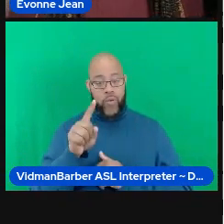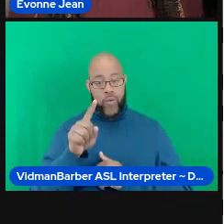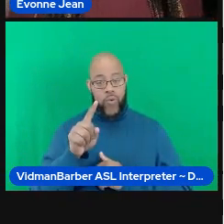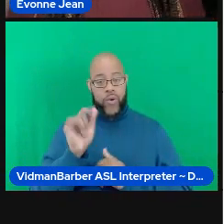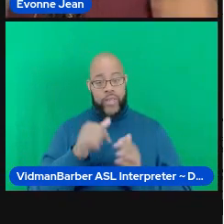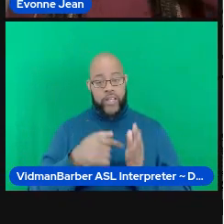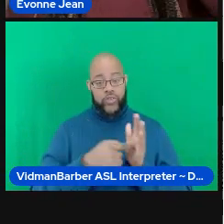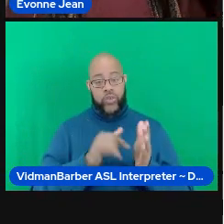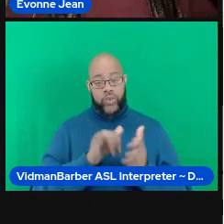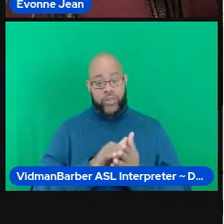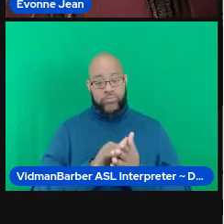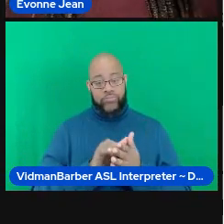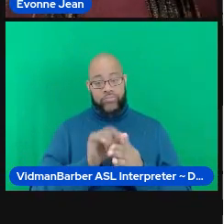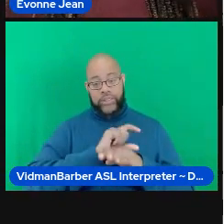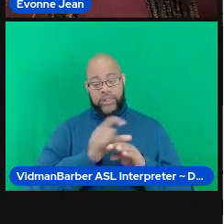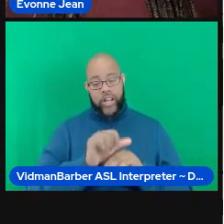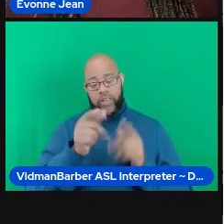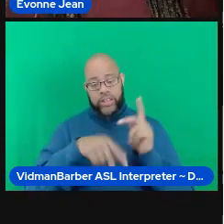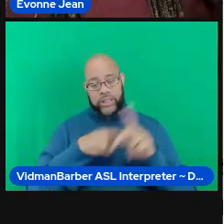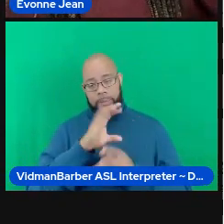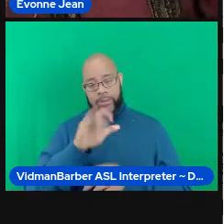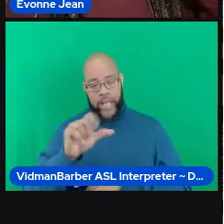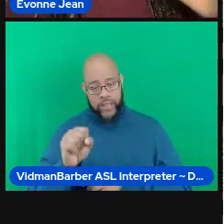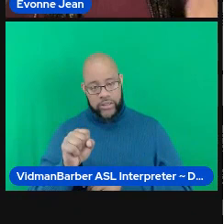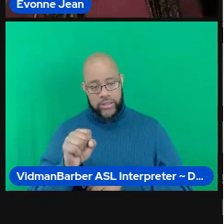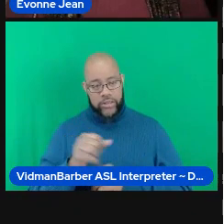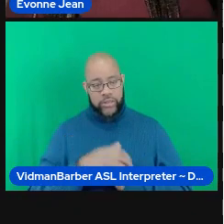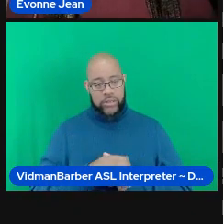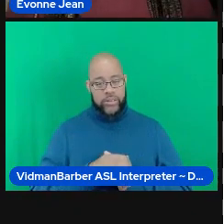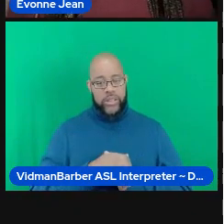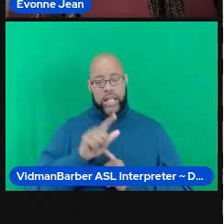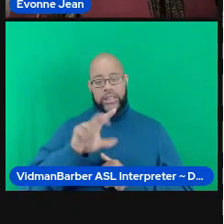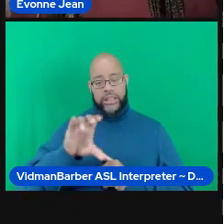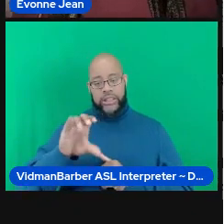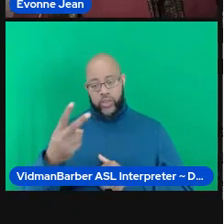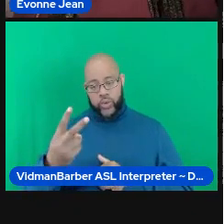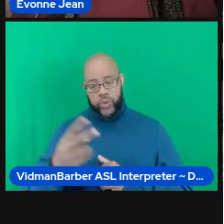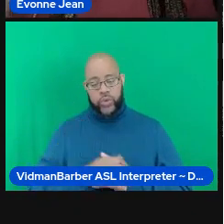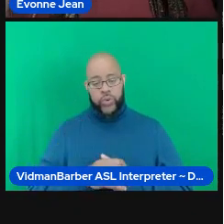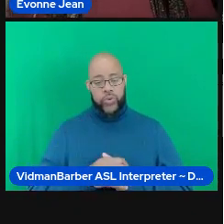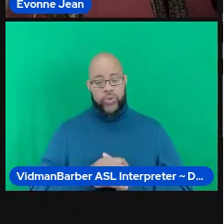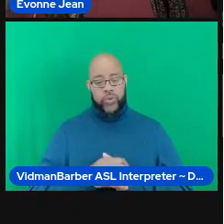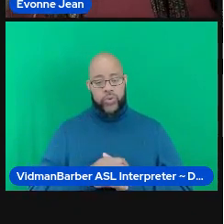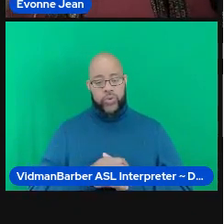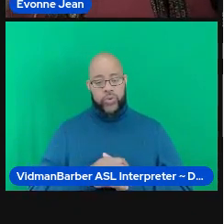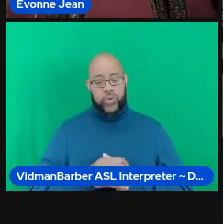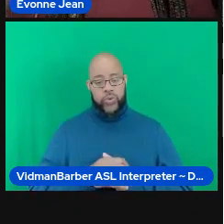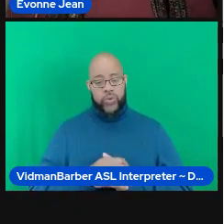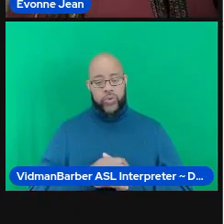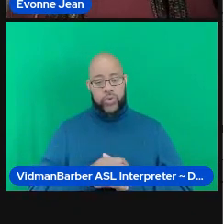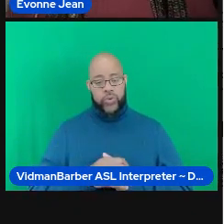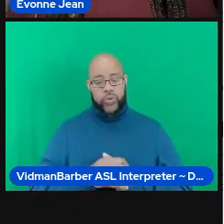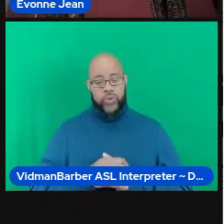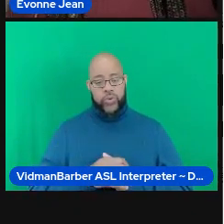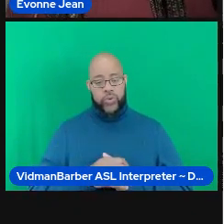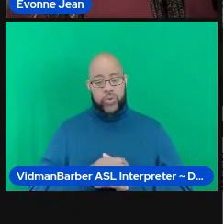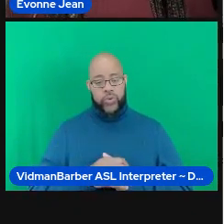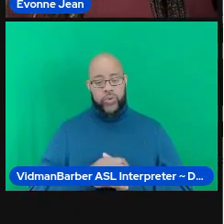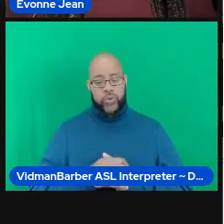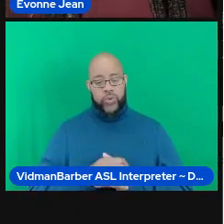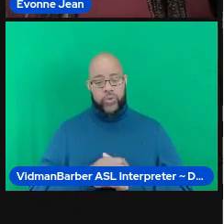cells such as dendritic cells or lymphocytes such as LC2s and 8-2 lymphocytes, or CD4